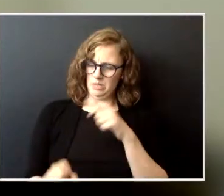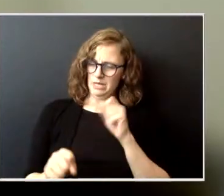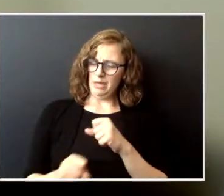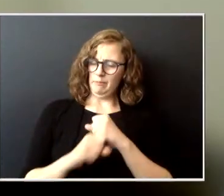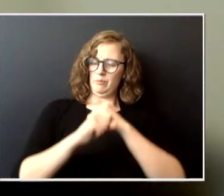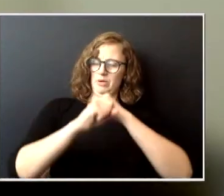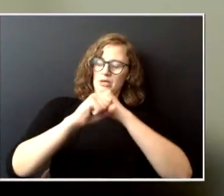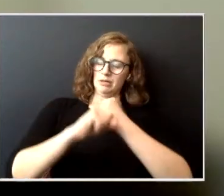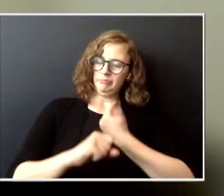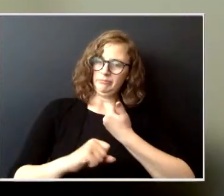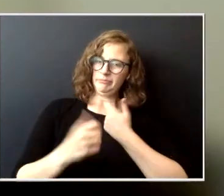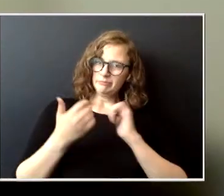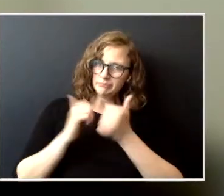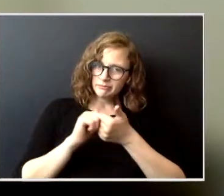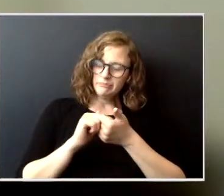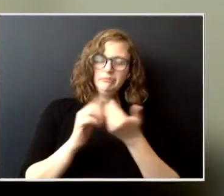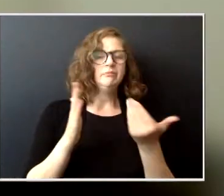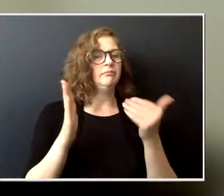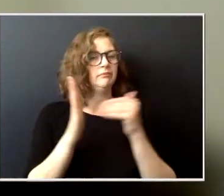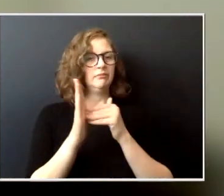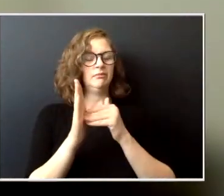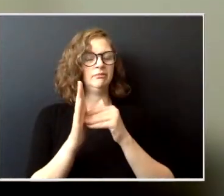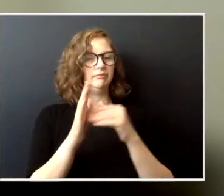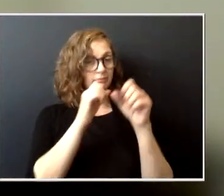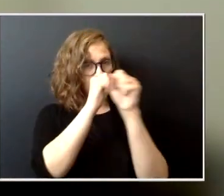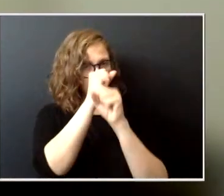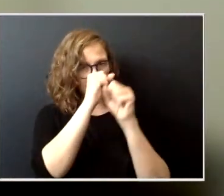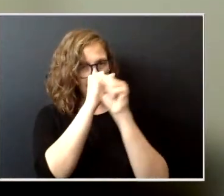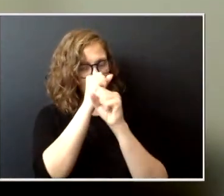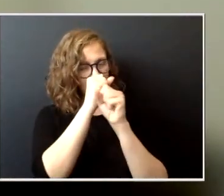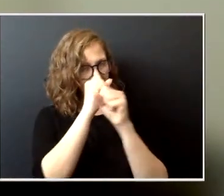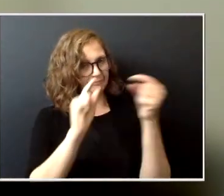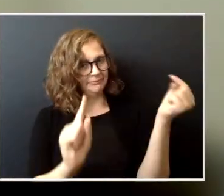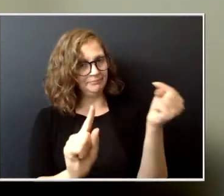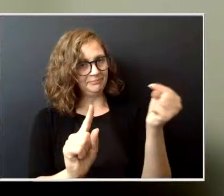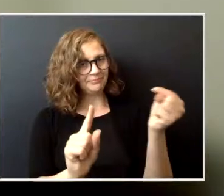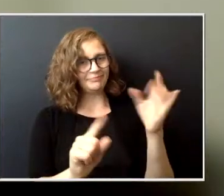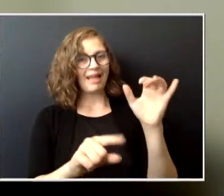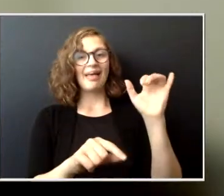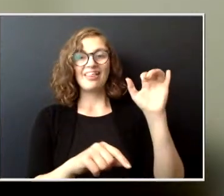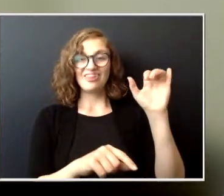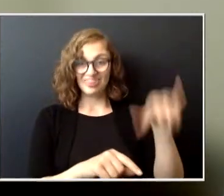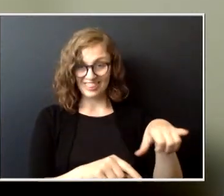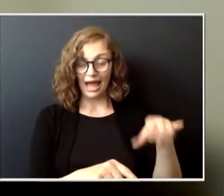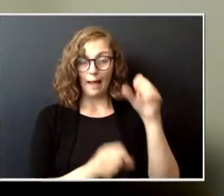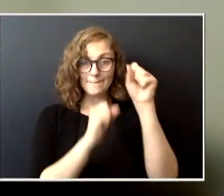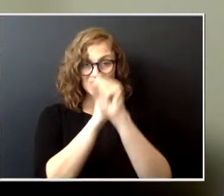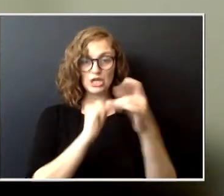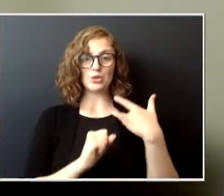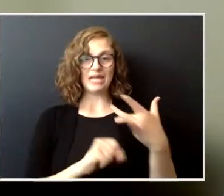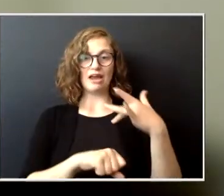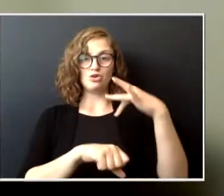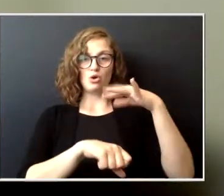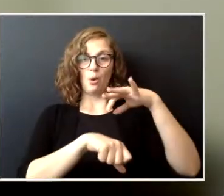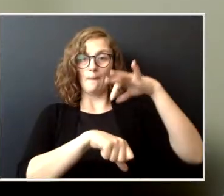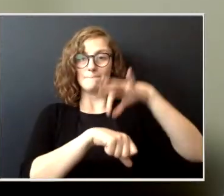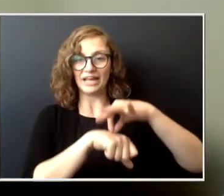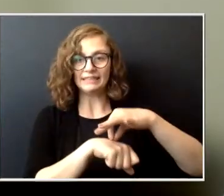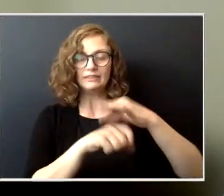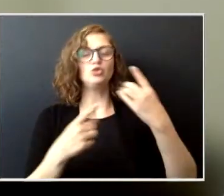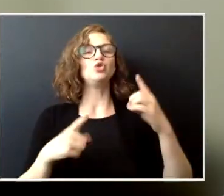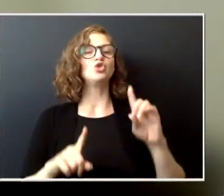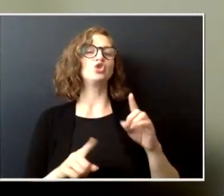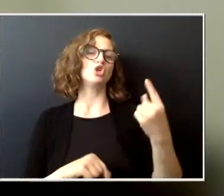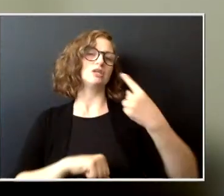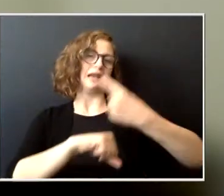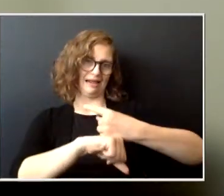So again, it's the mosquito. This particular mosquito bites during the day. So we need to protect even when